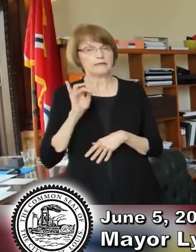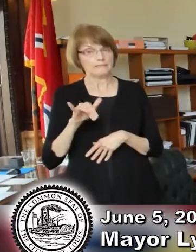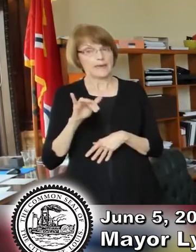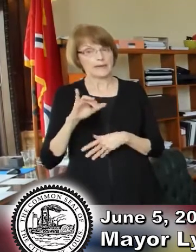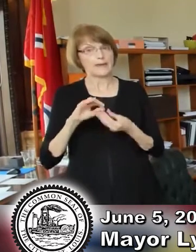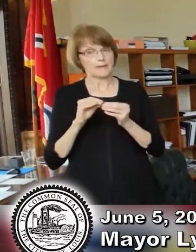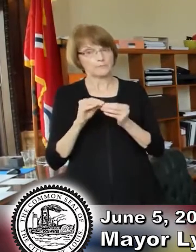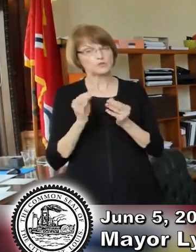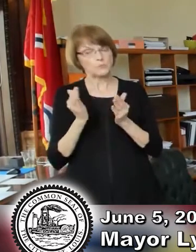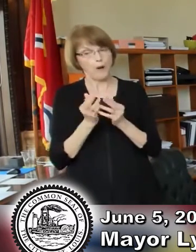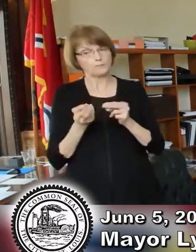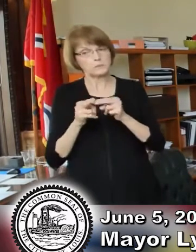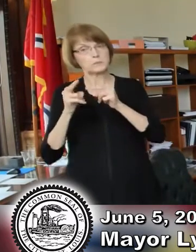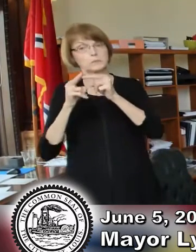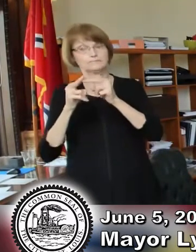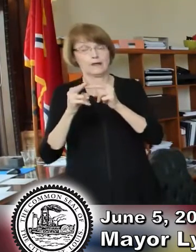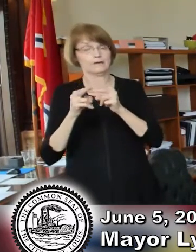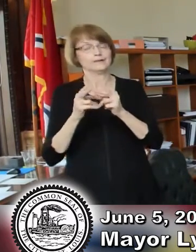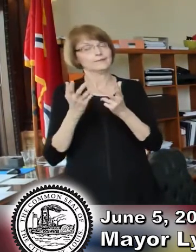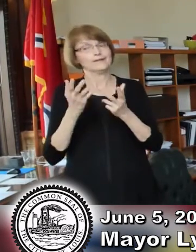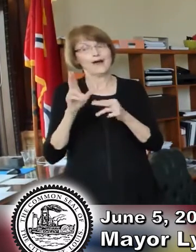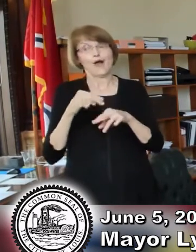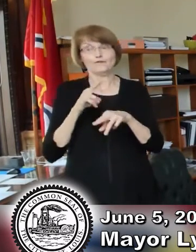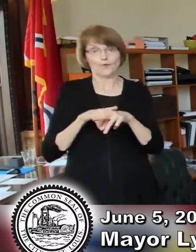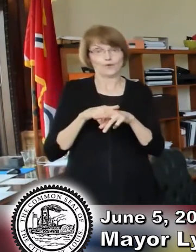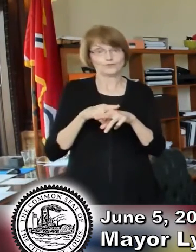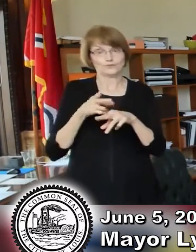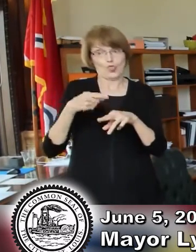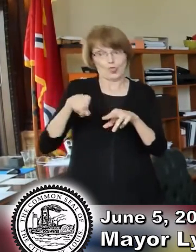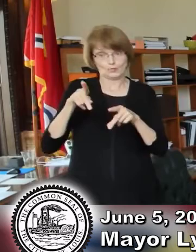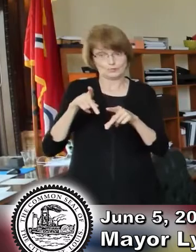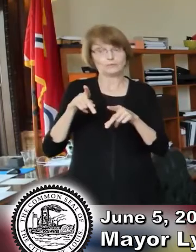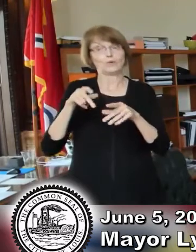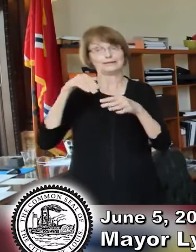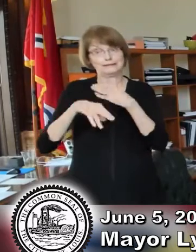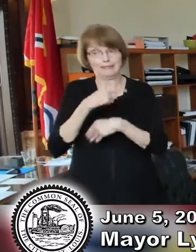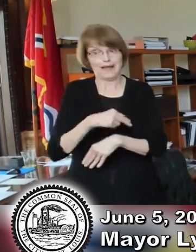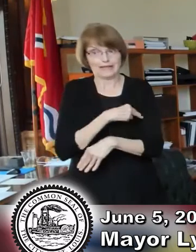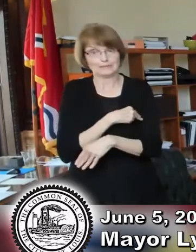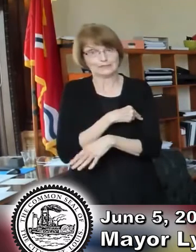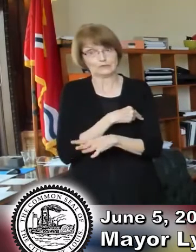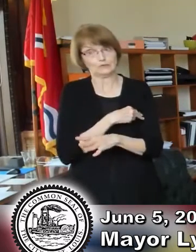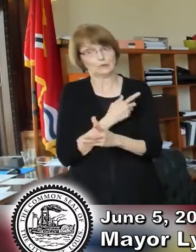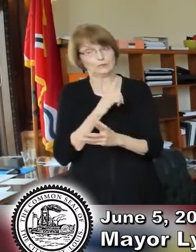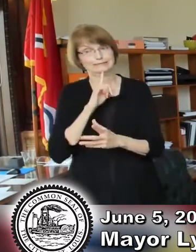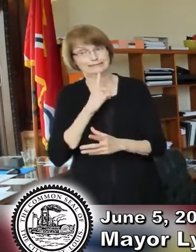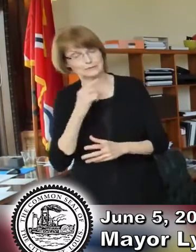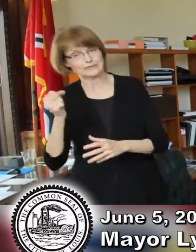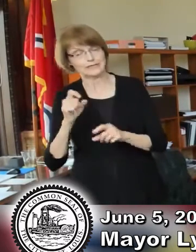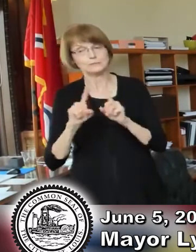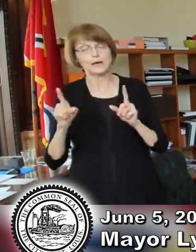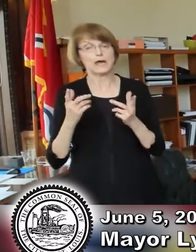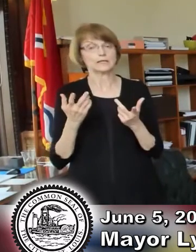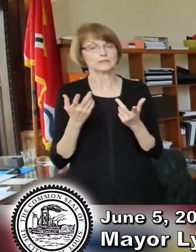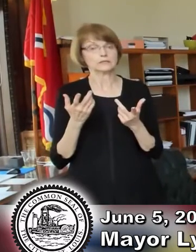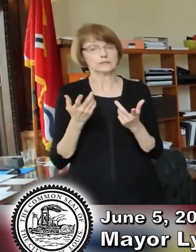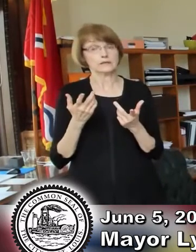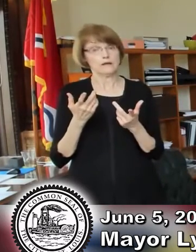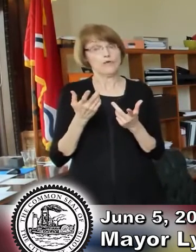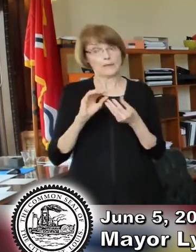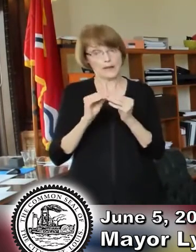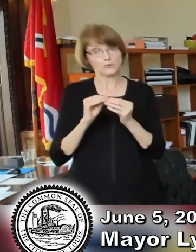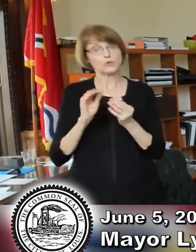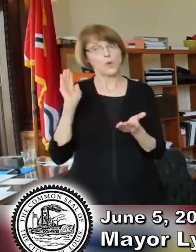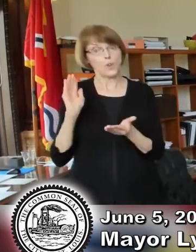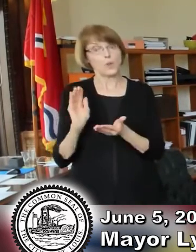modest amount. Now, of course, not if you're one of those 10 or 20 people. I understand that. But those are good numbers.